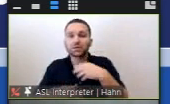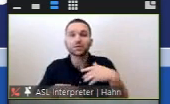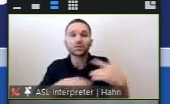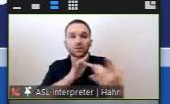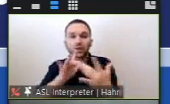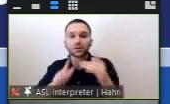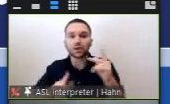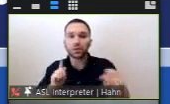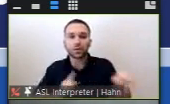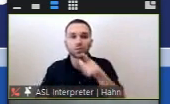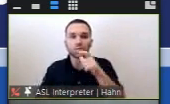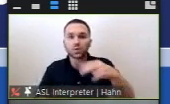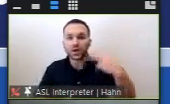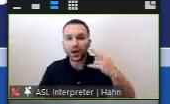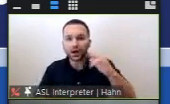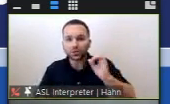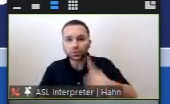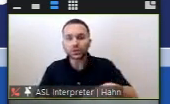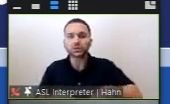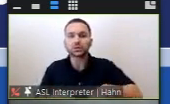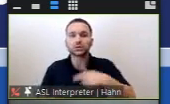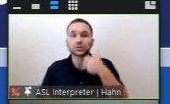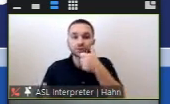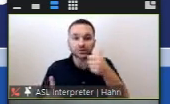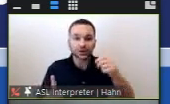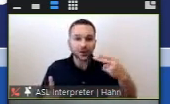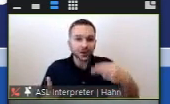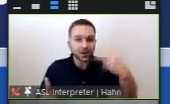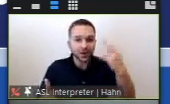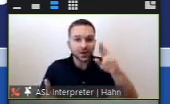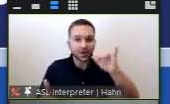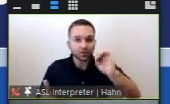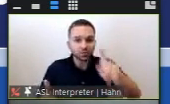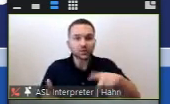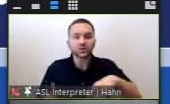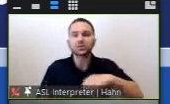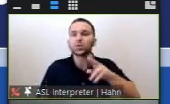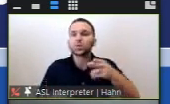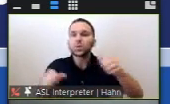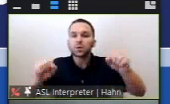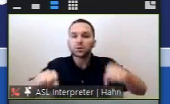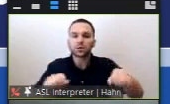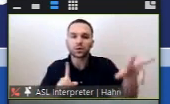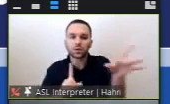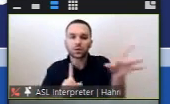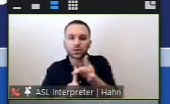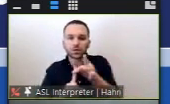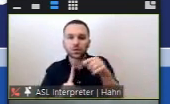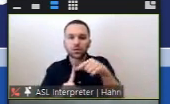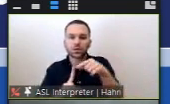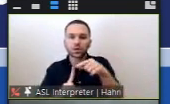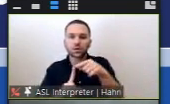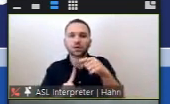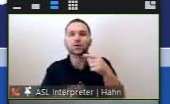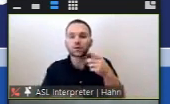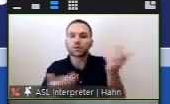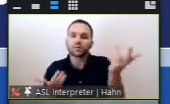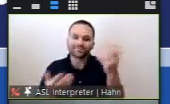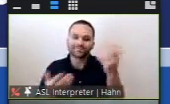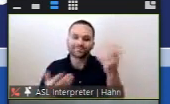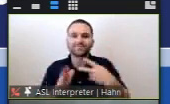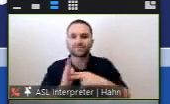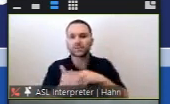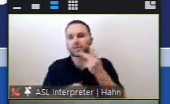if you are someone who yourself is higher risk and higher risk potentially of becoming one of these vaccine breakthrough cases. Next slide.